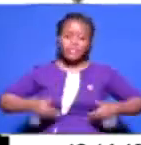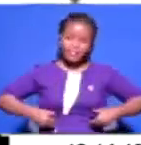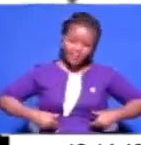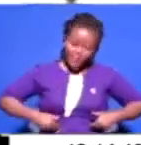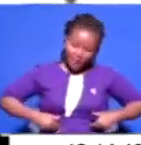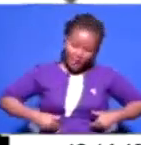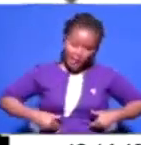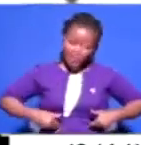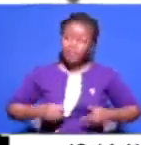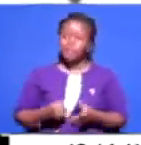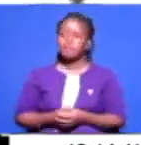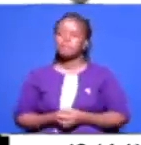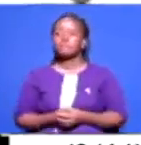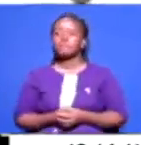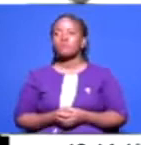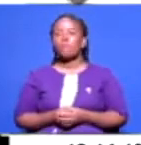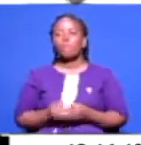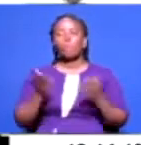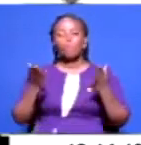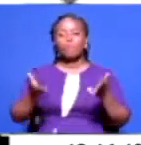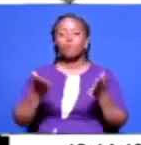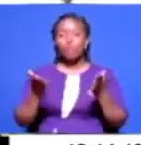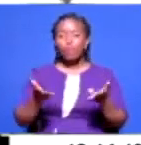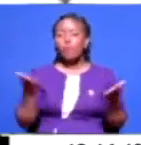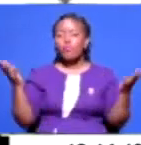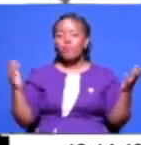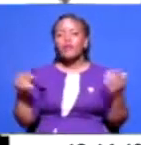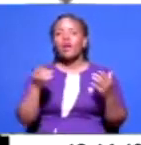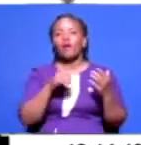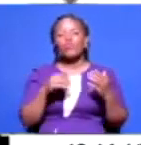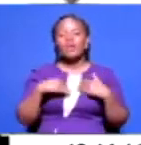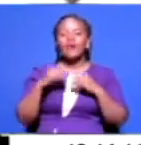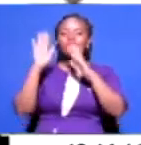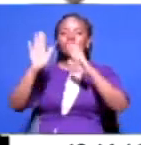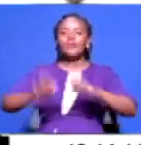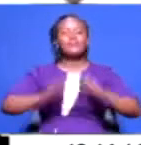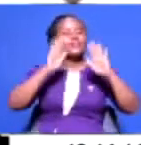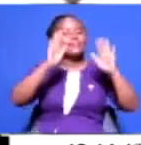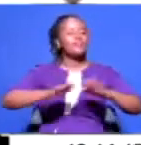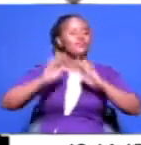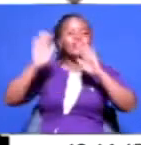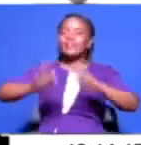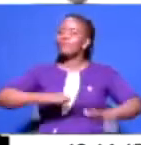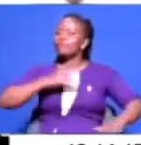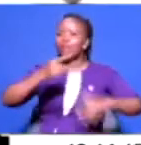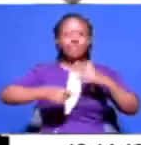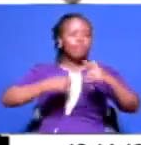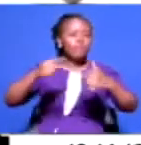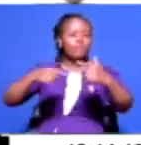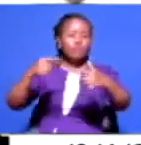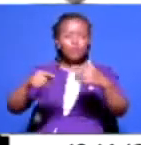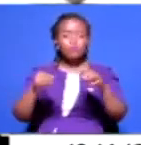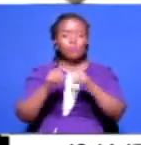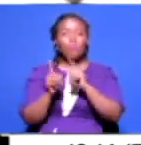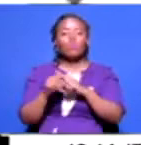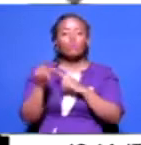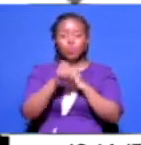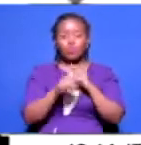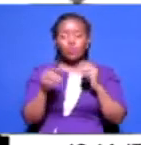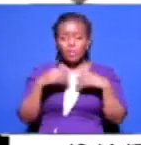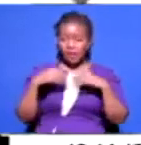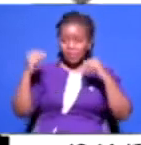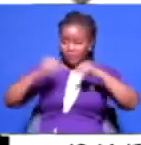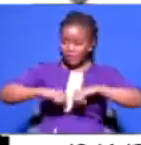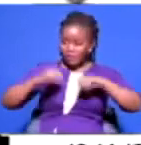We know now there is a lot of campaigns around, and we have resolved